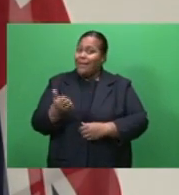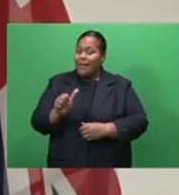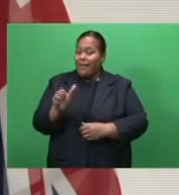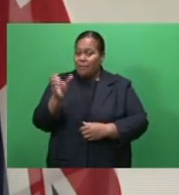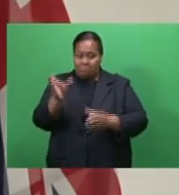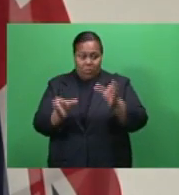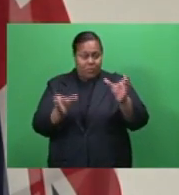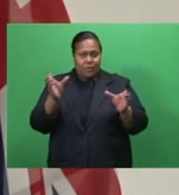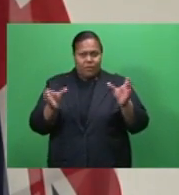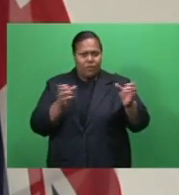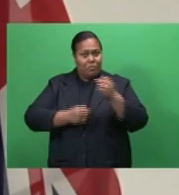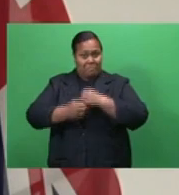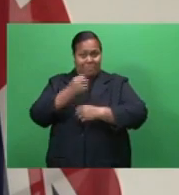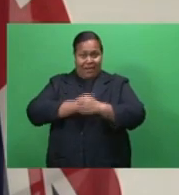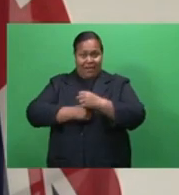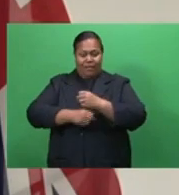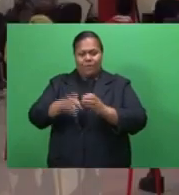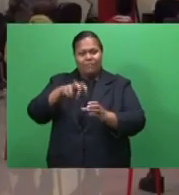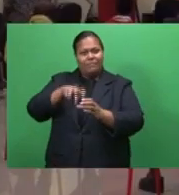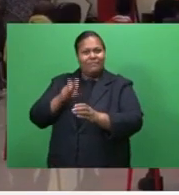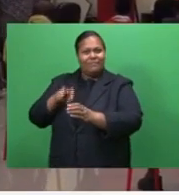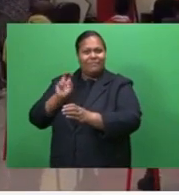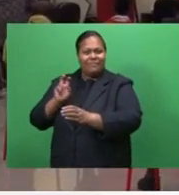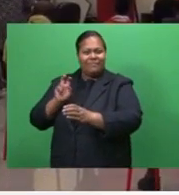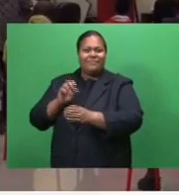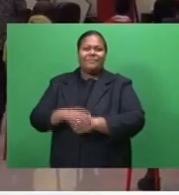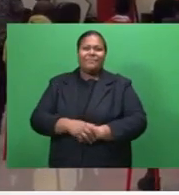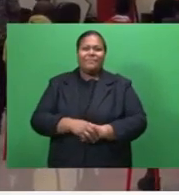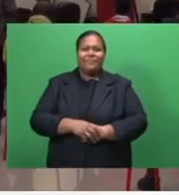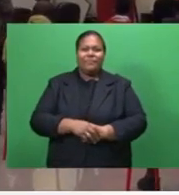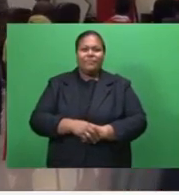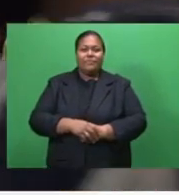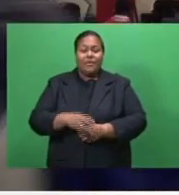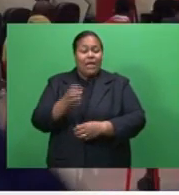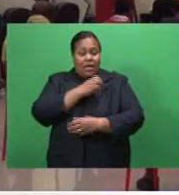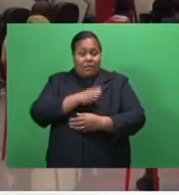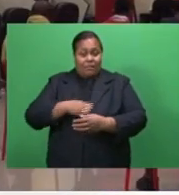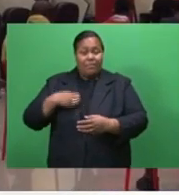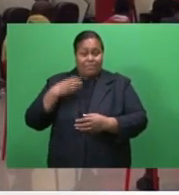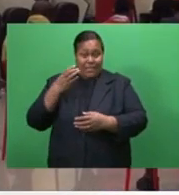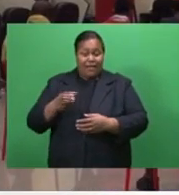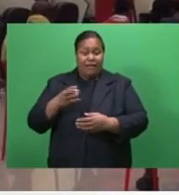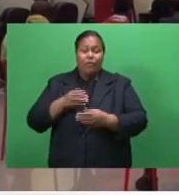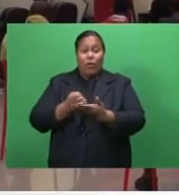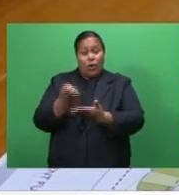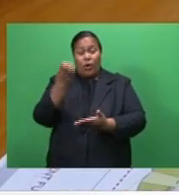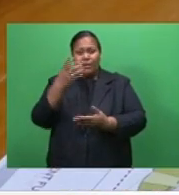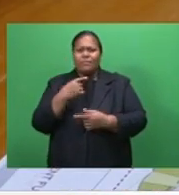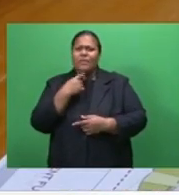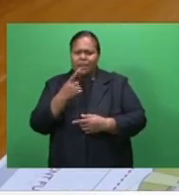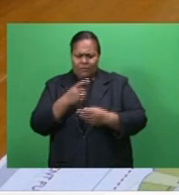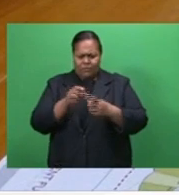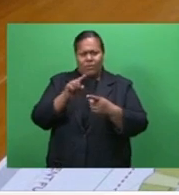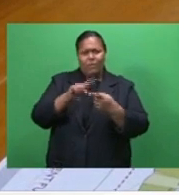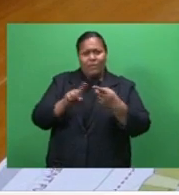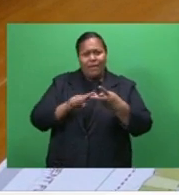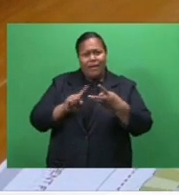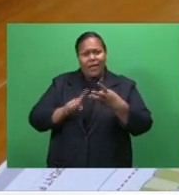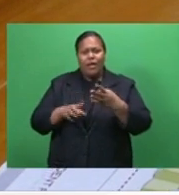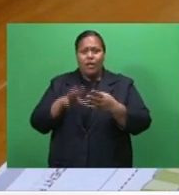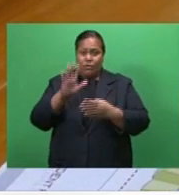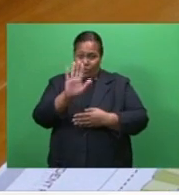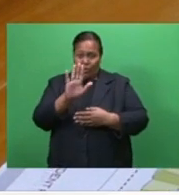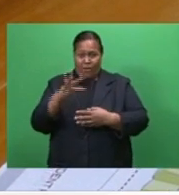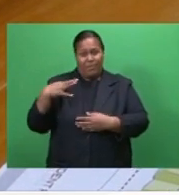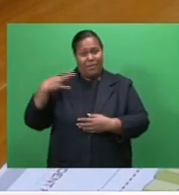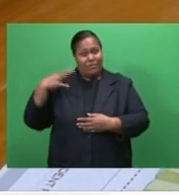that have become unemployed since then. The economy minister confirms the criteria for who qualifies for COVID-19 withdrawals